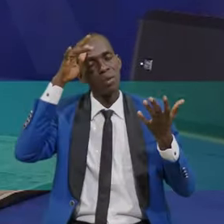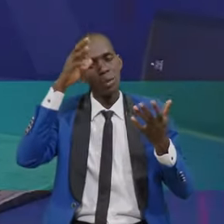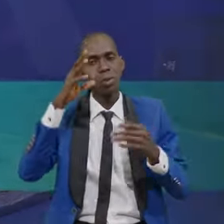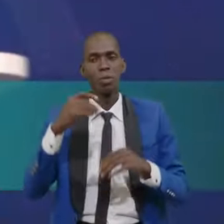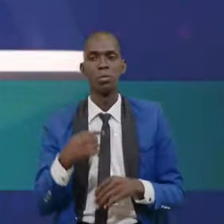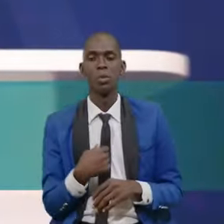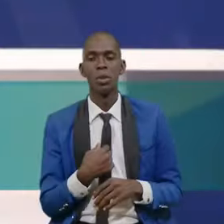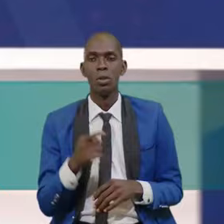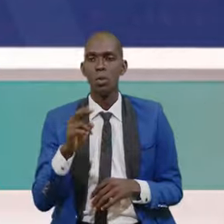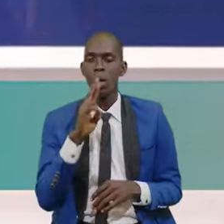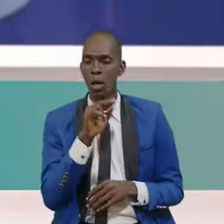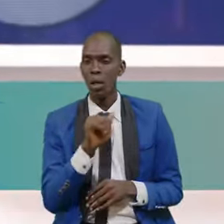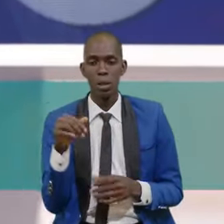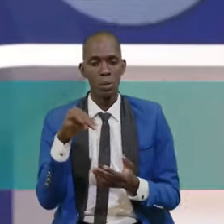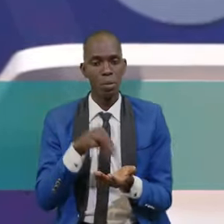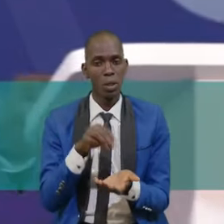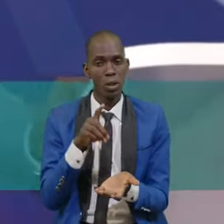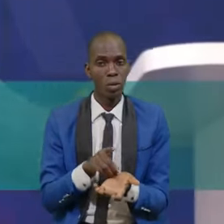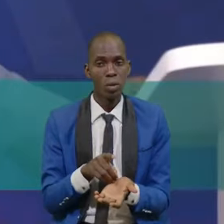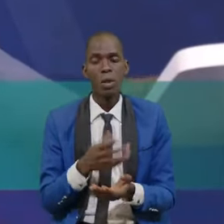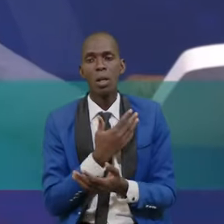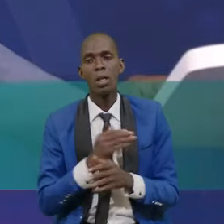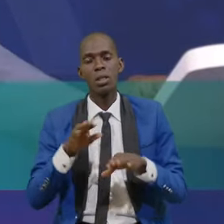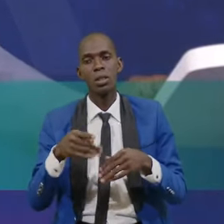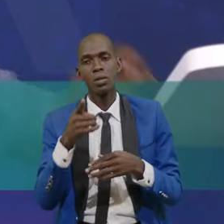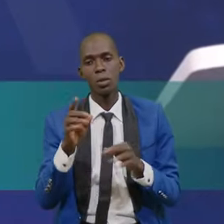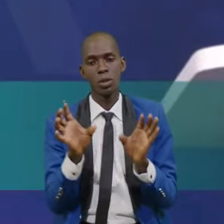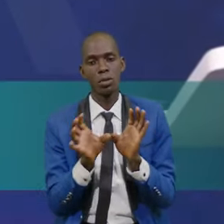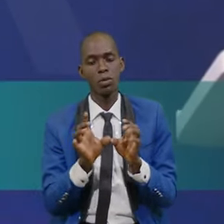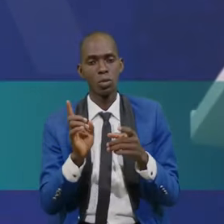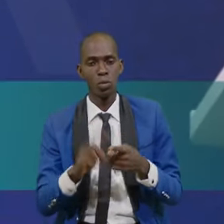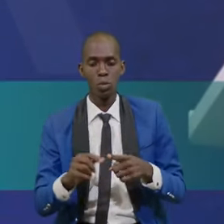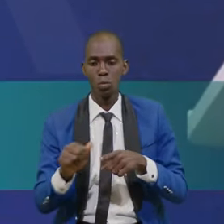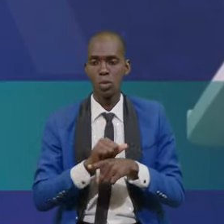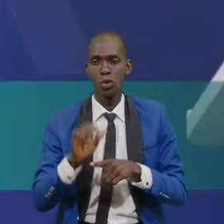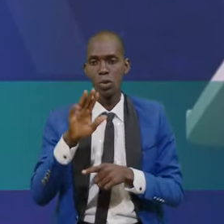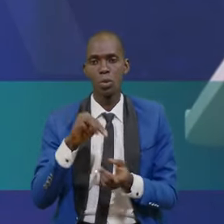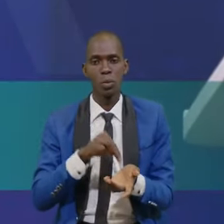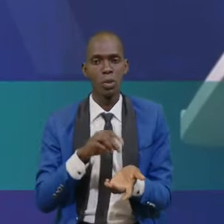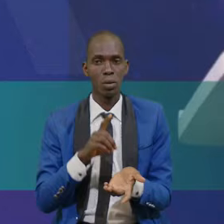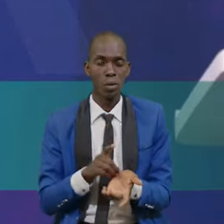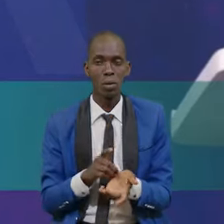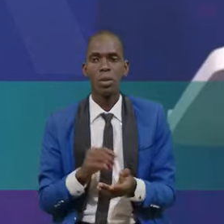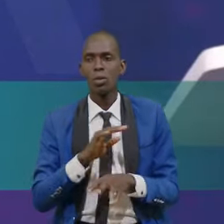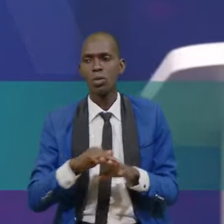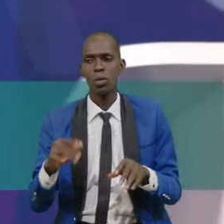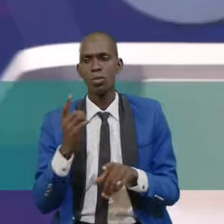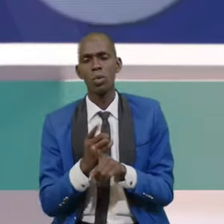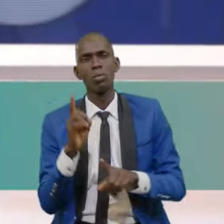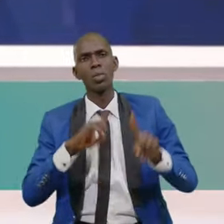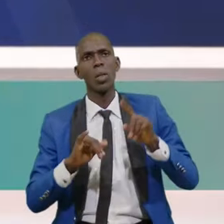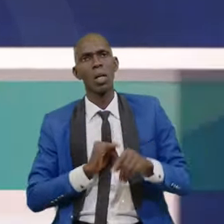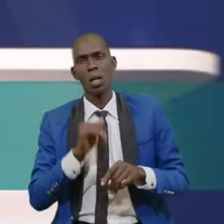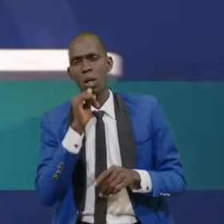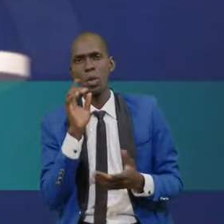medical doctor, and they give you a license to practice. And it's not just, I'm a doctor, I have license to